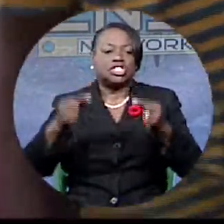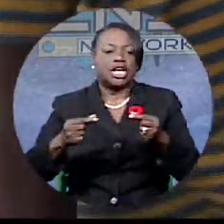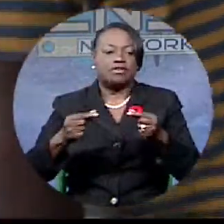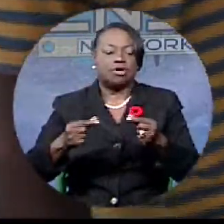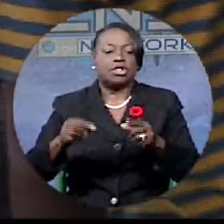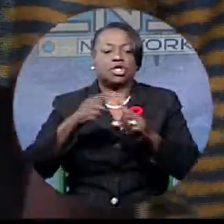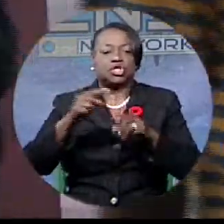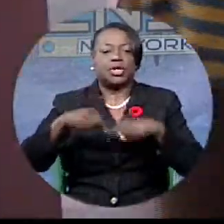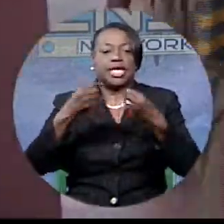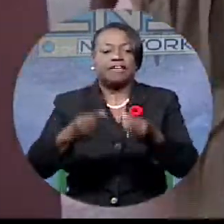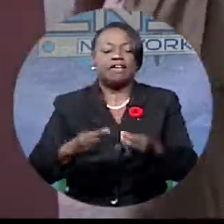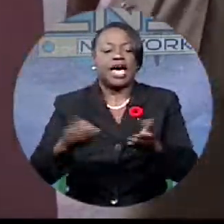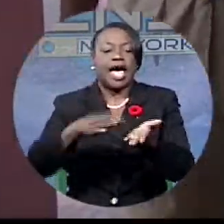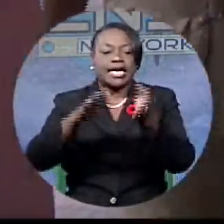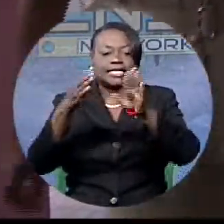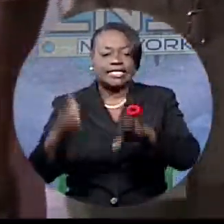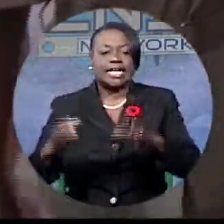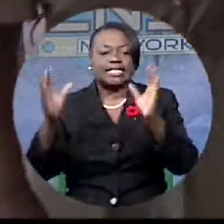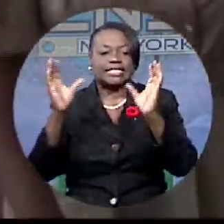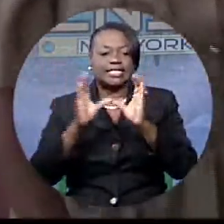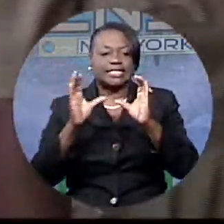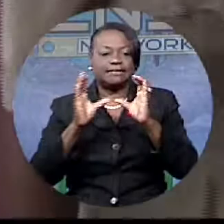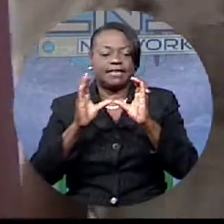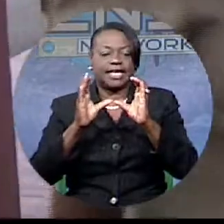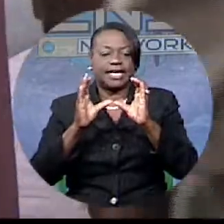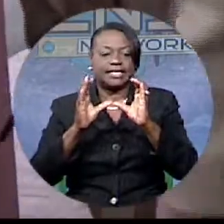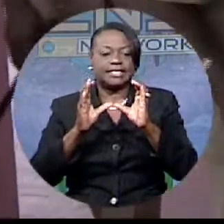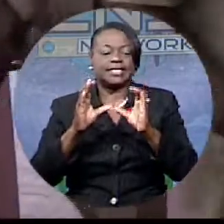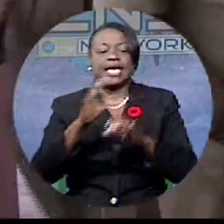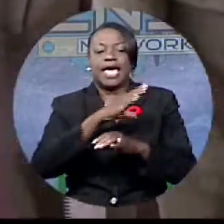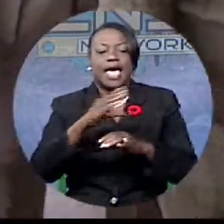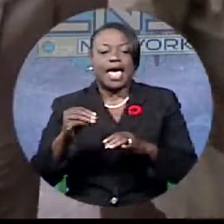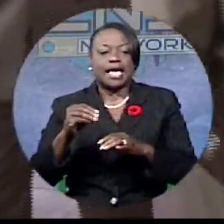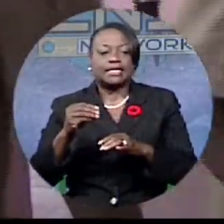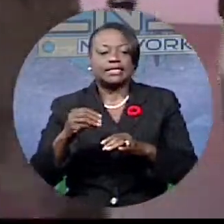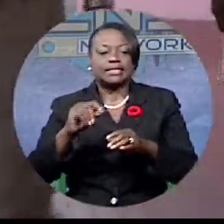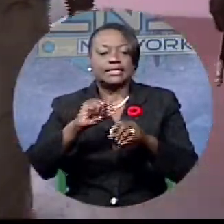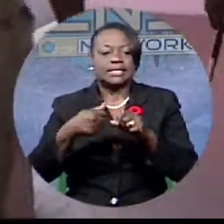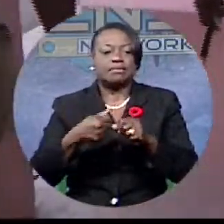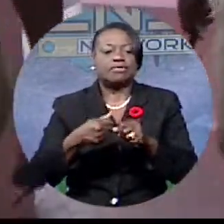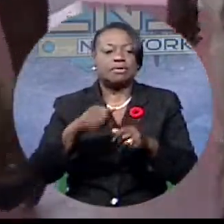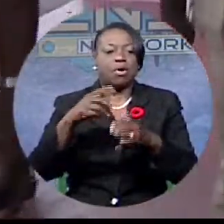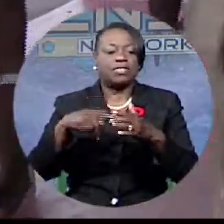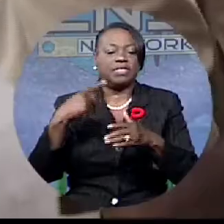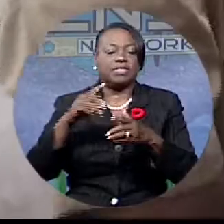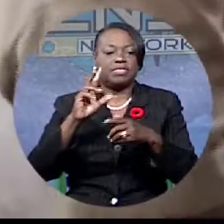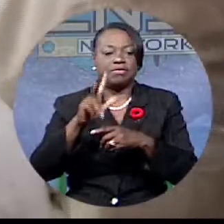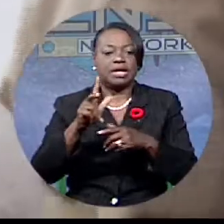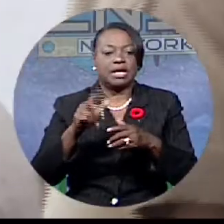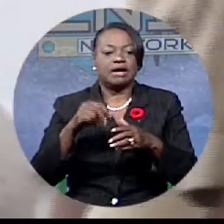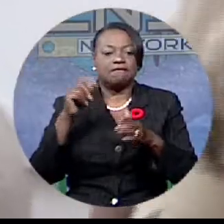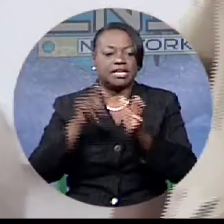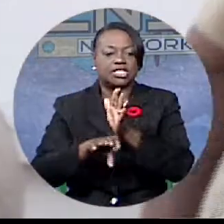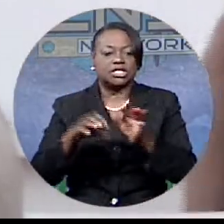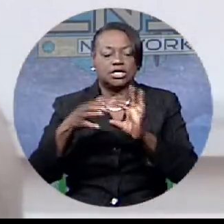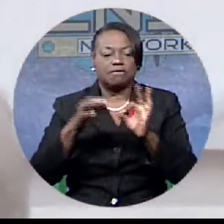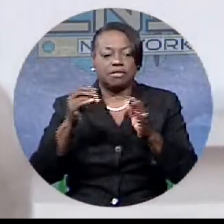deceased and an officer from the Criminal Records Office to provide information on the previous convictions of the trio.